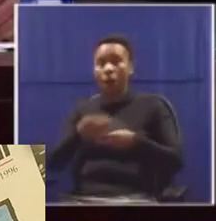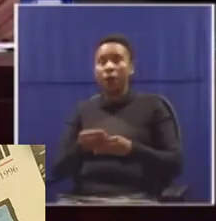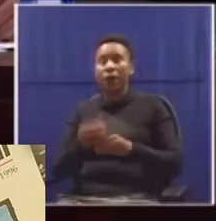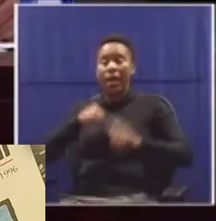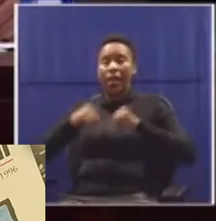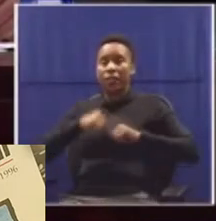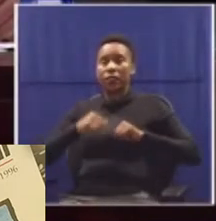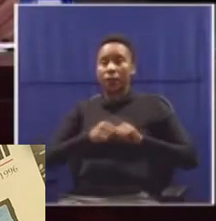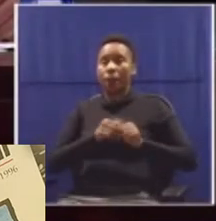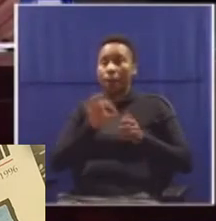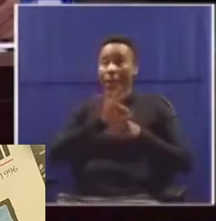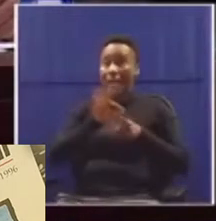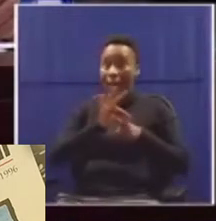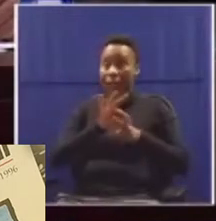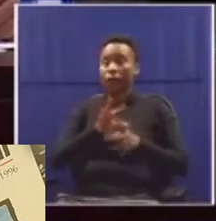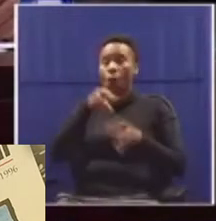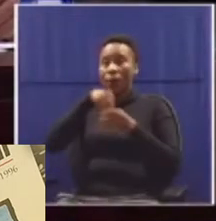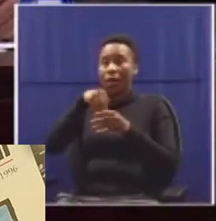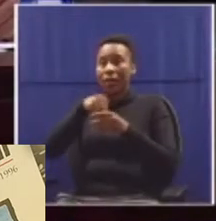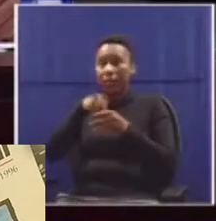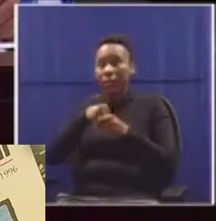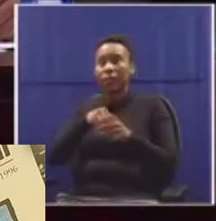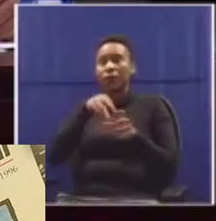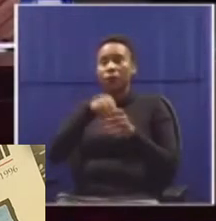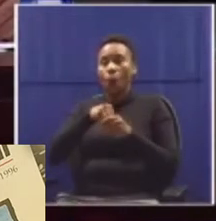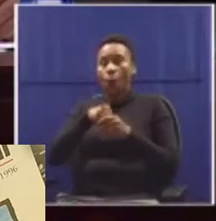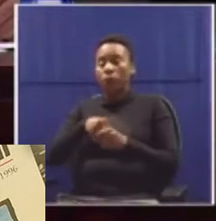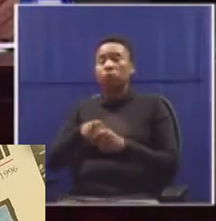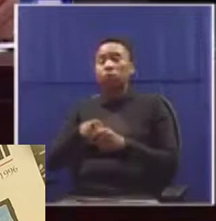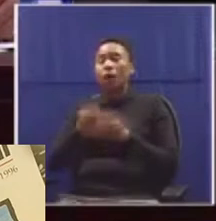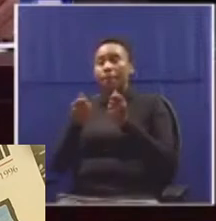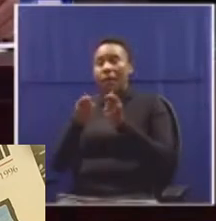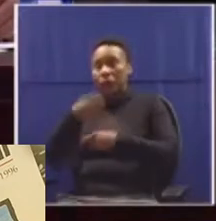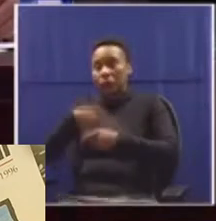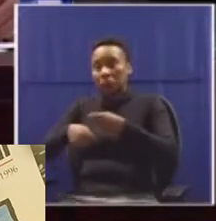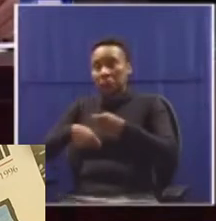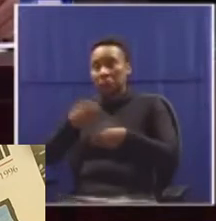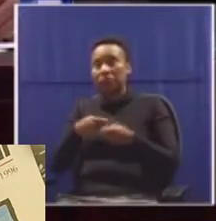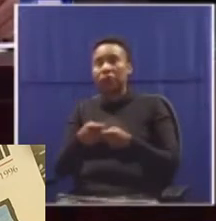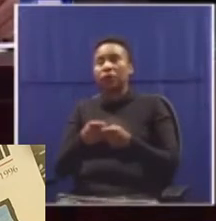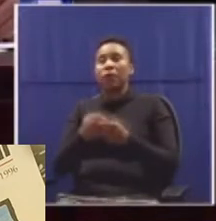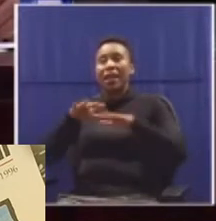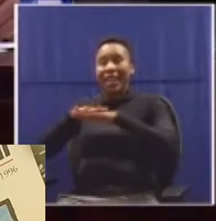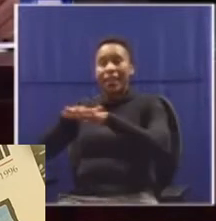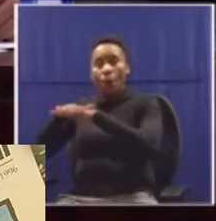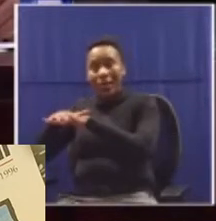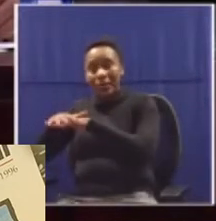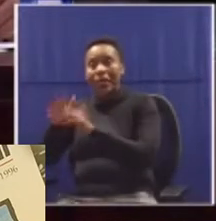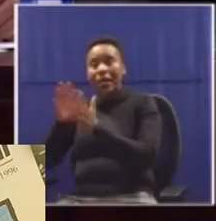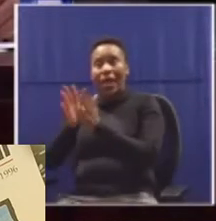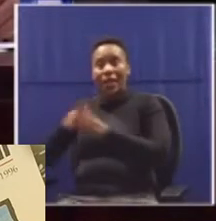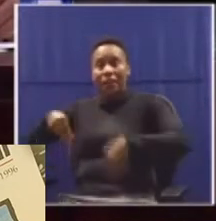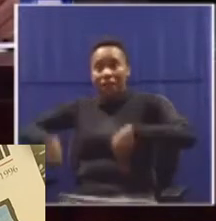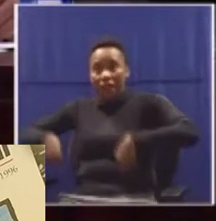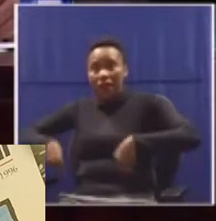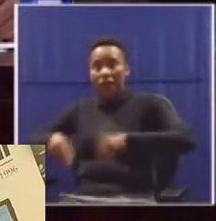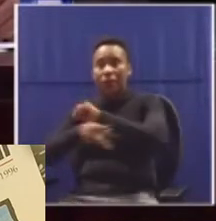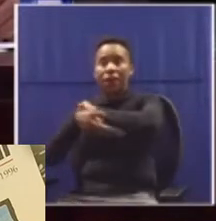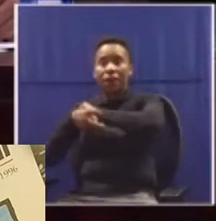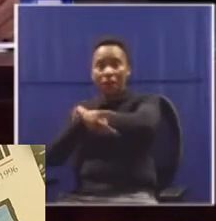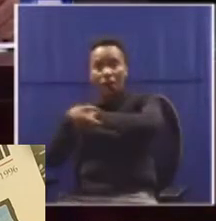focuses on case involving professional money laundering networks and fed party money laundering as well as